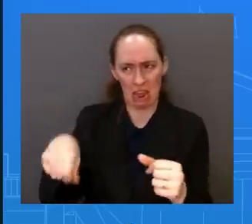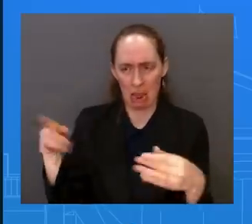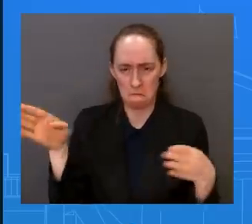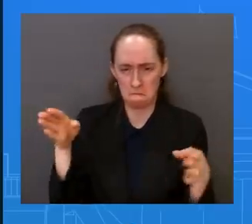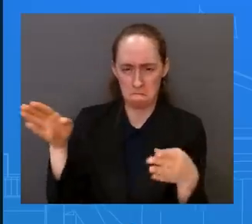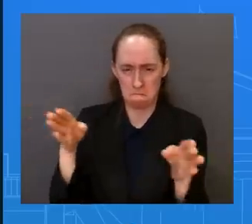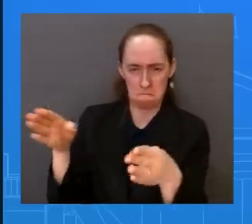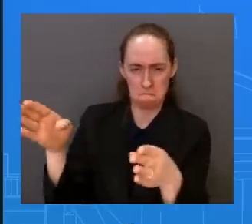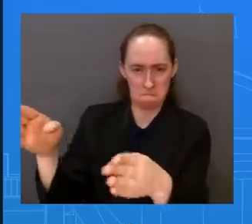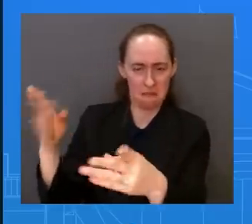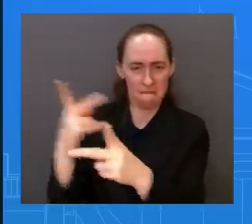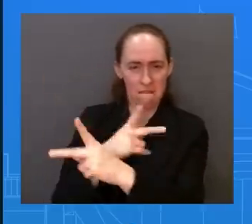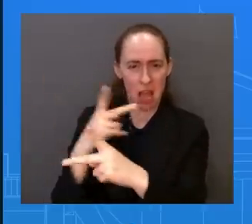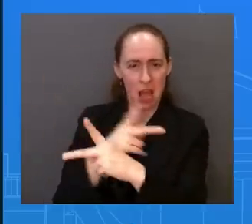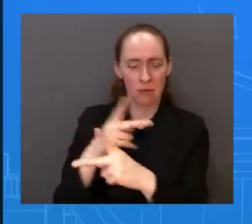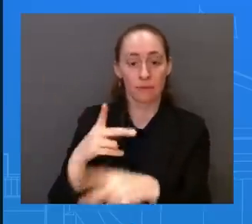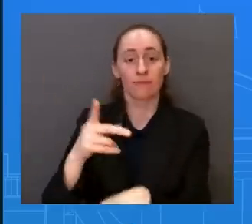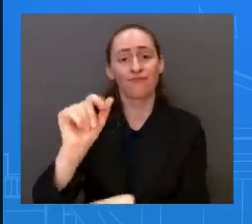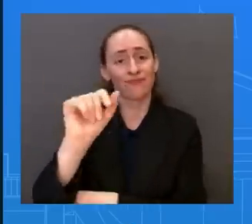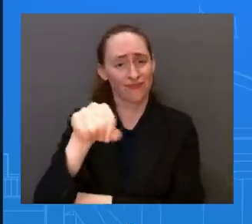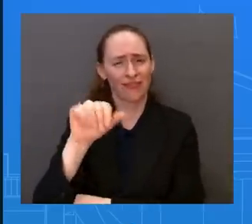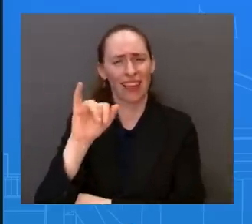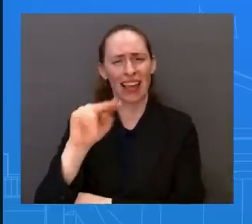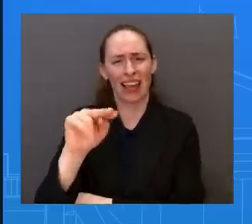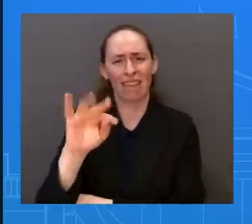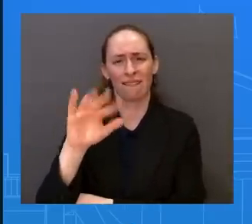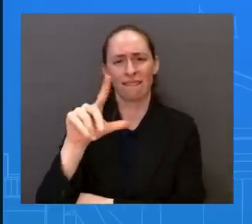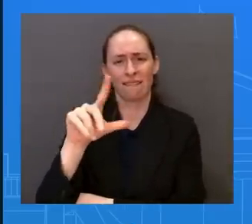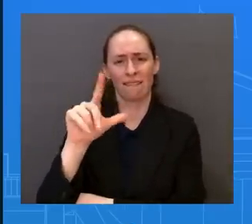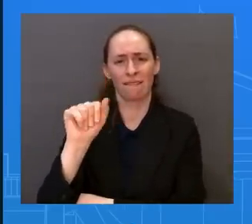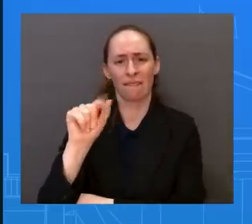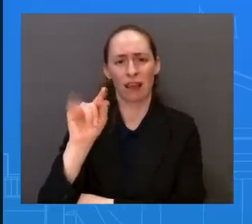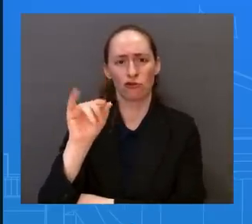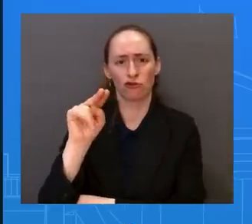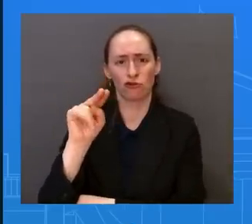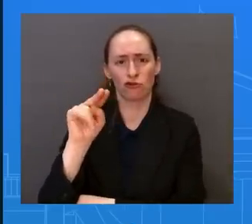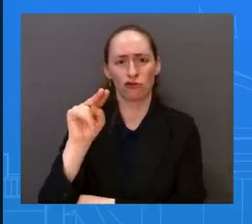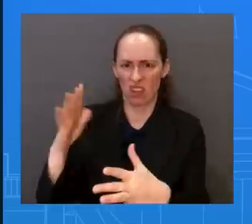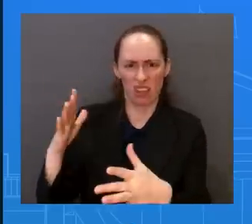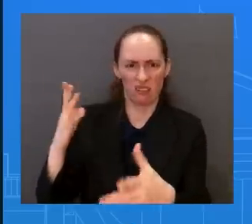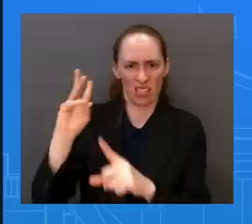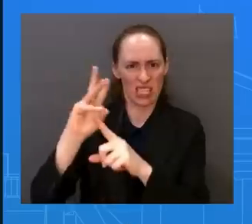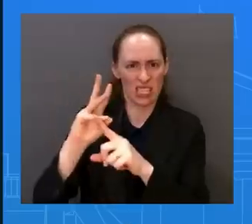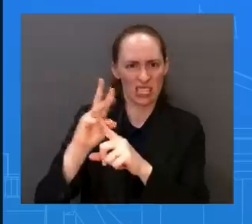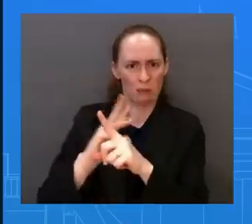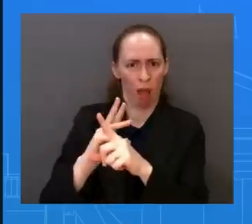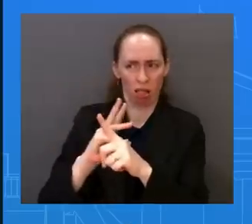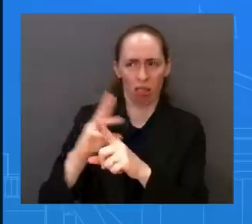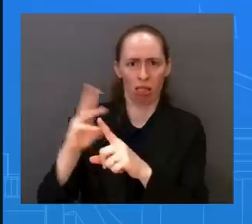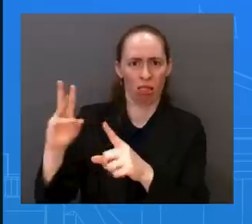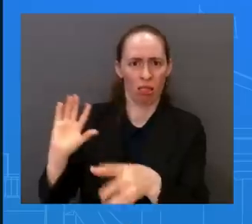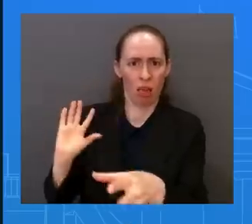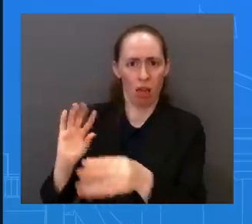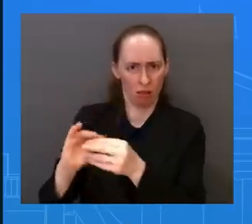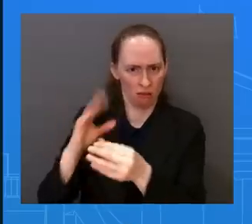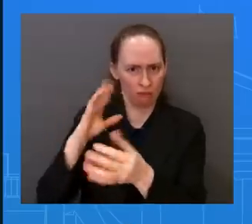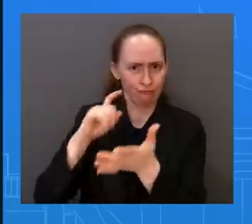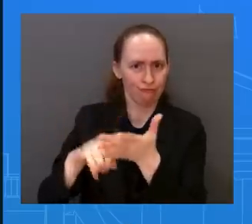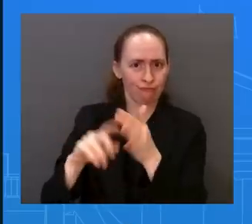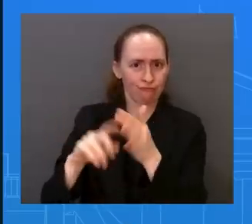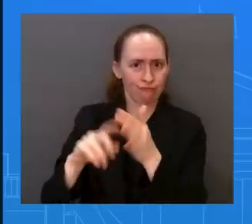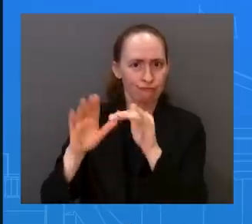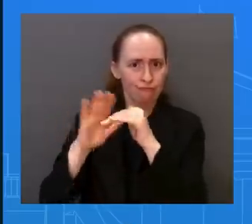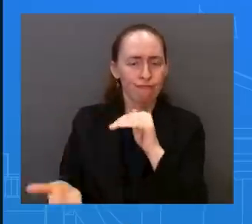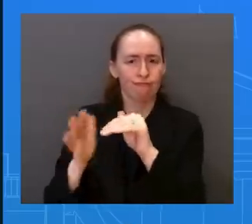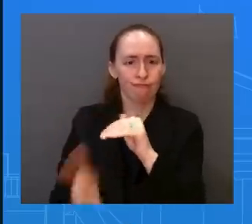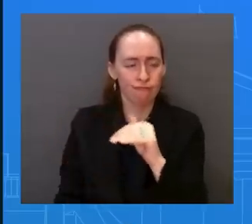down now for 6 months in a row. Obviously, a big piece of that is that gas prices have come down and are down by more than $1.50 from the